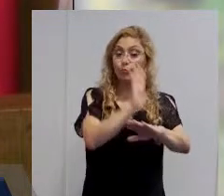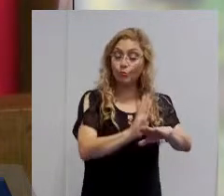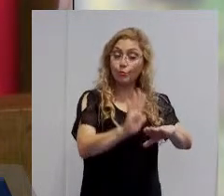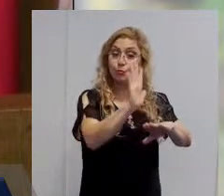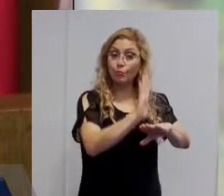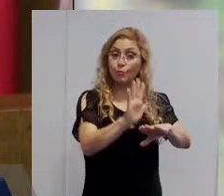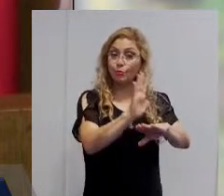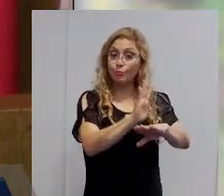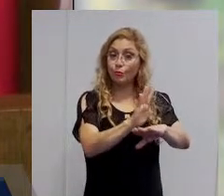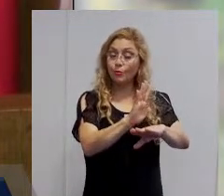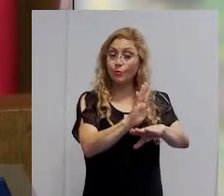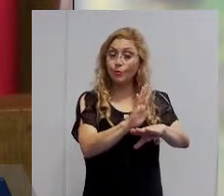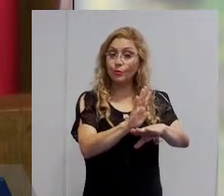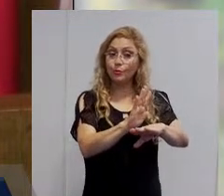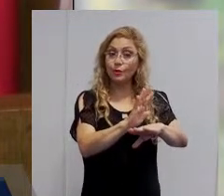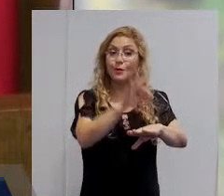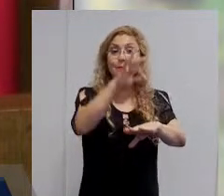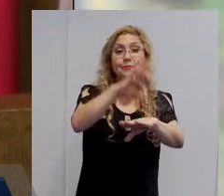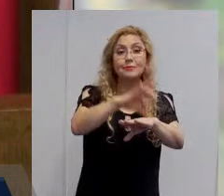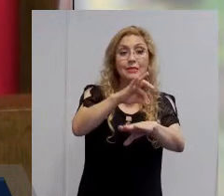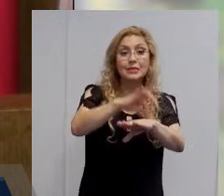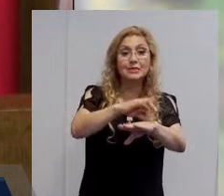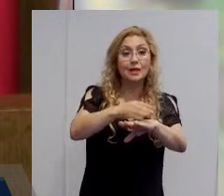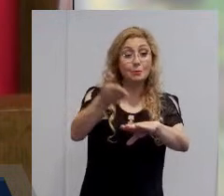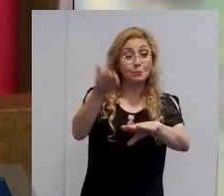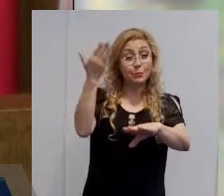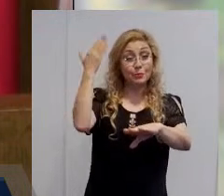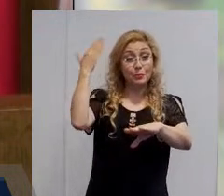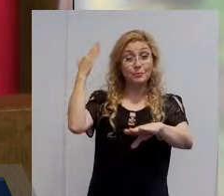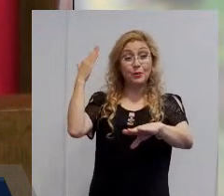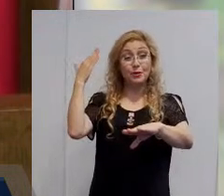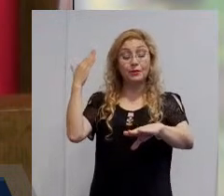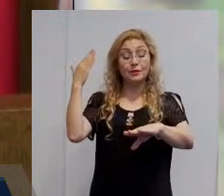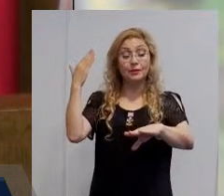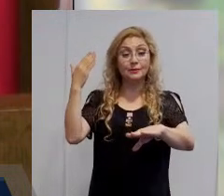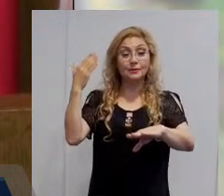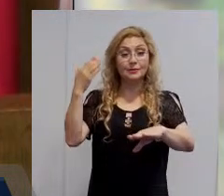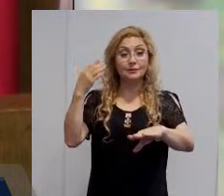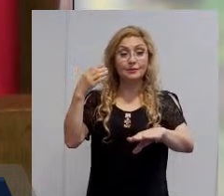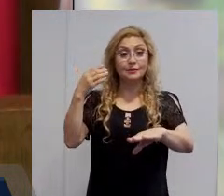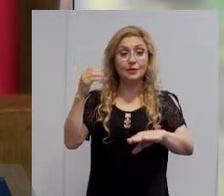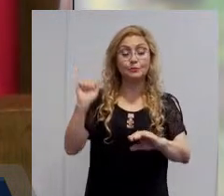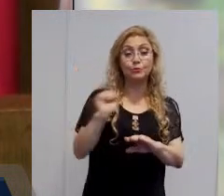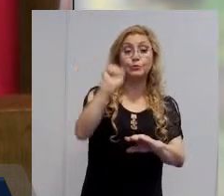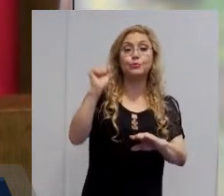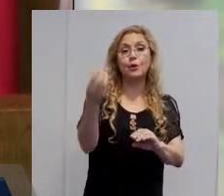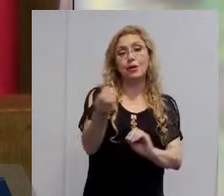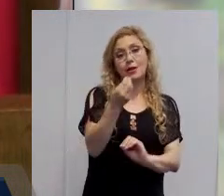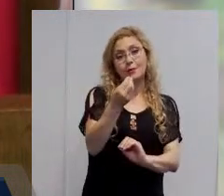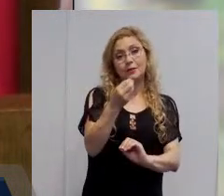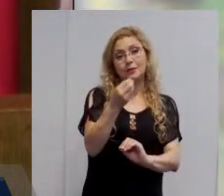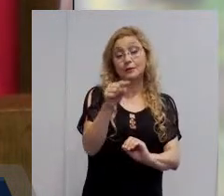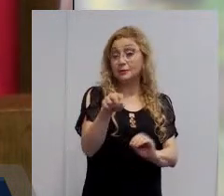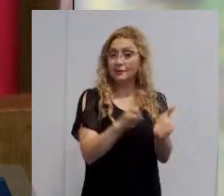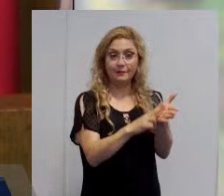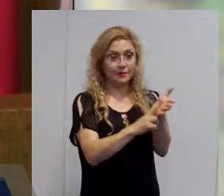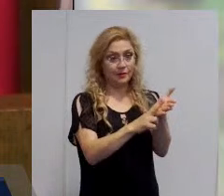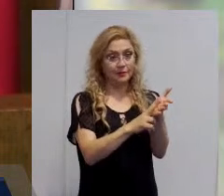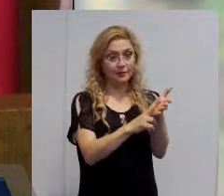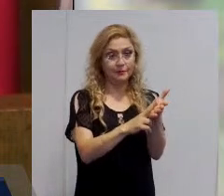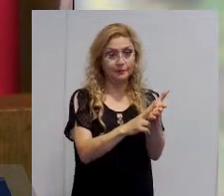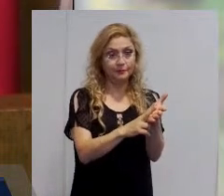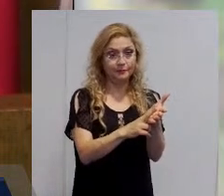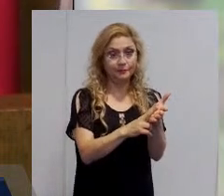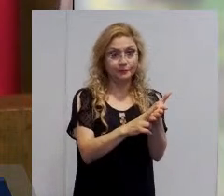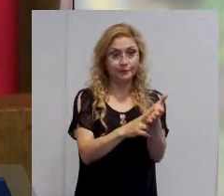food and who were able to secure ancestral medicine. This was the basis